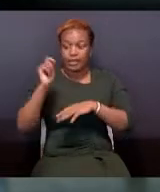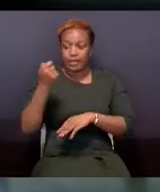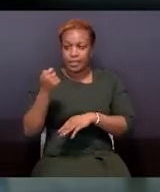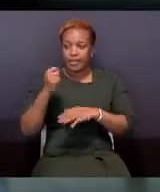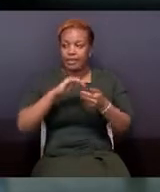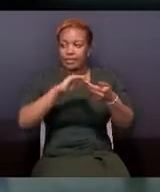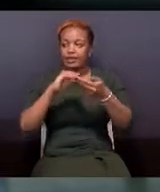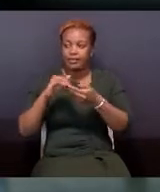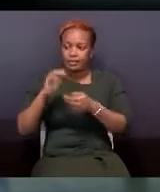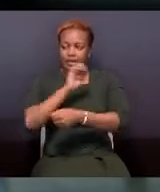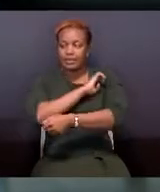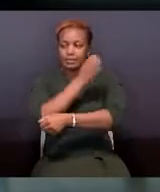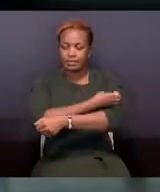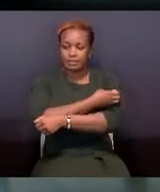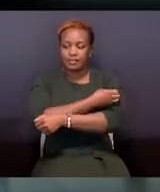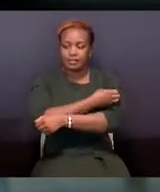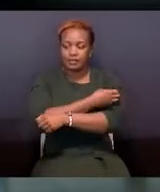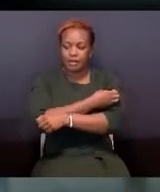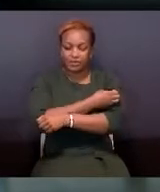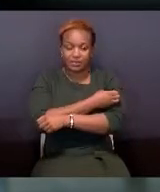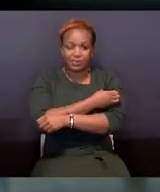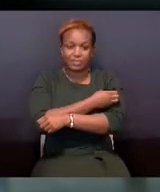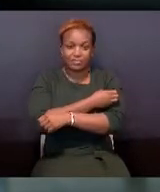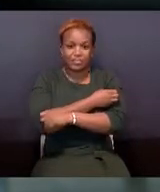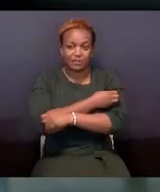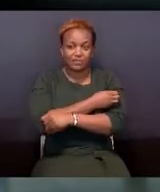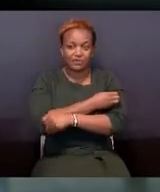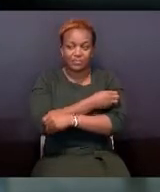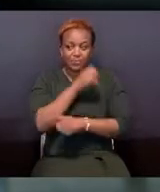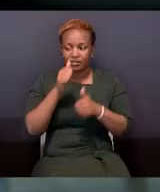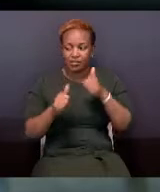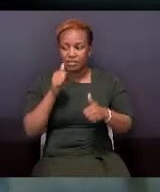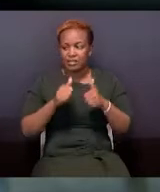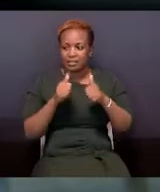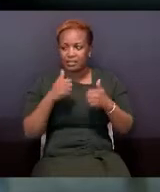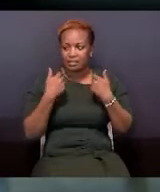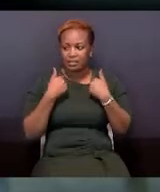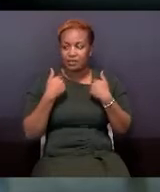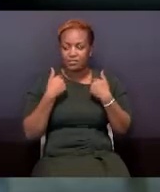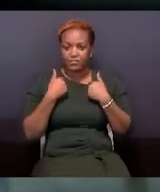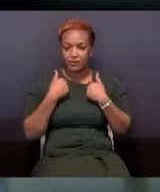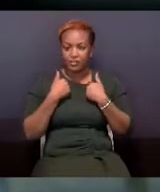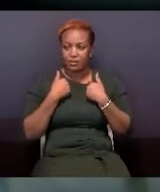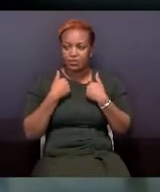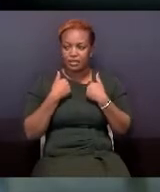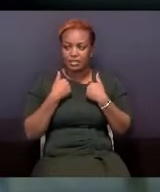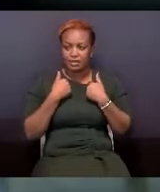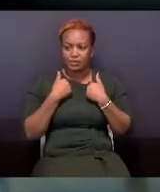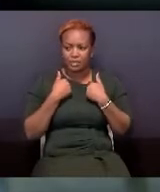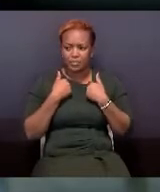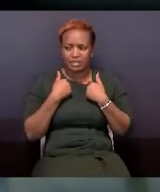UNEP which worked with the government to drill the first gas well in Kenya. And right